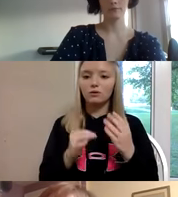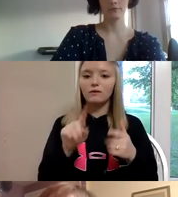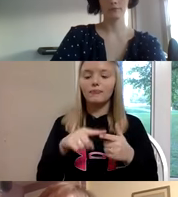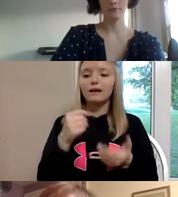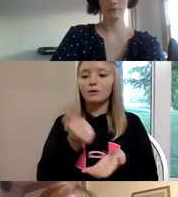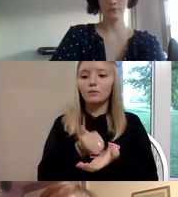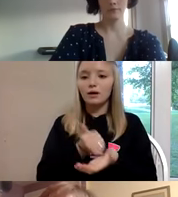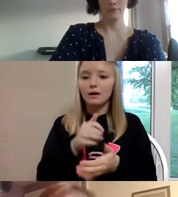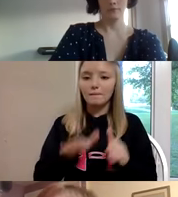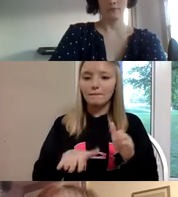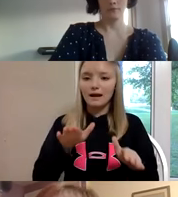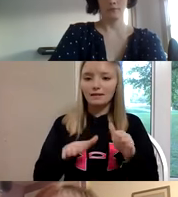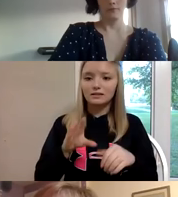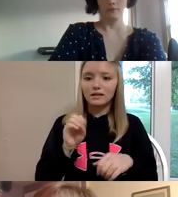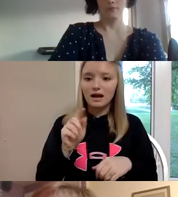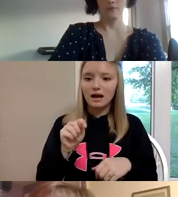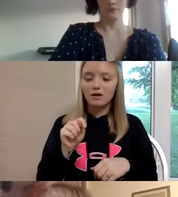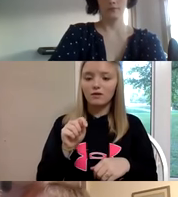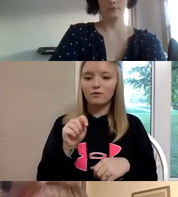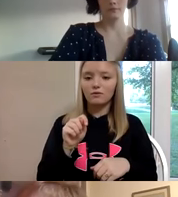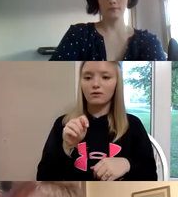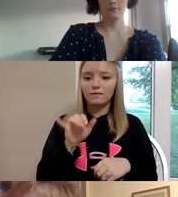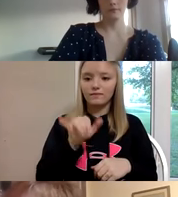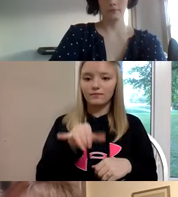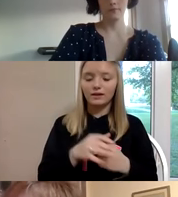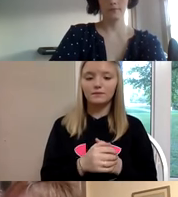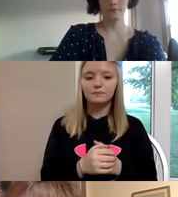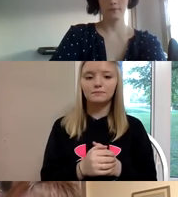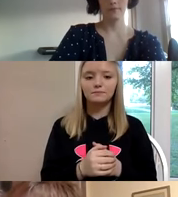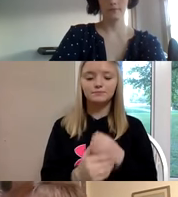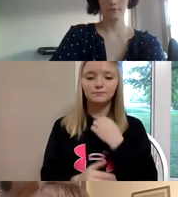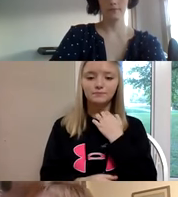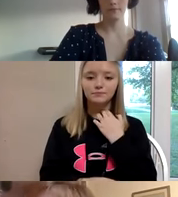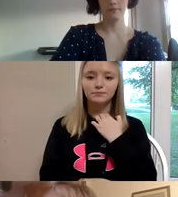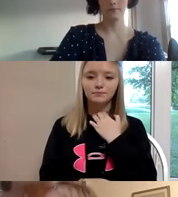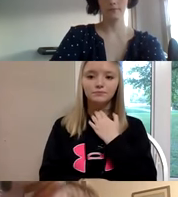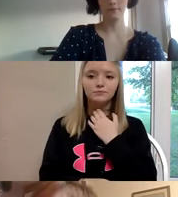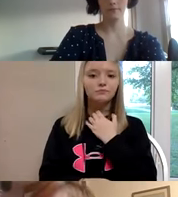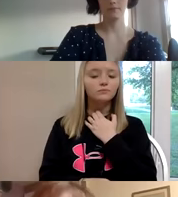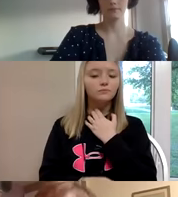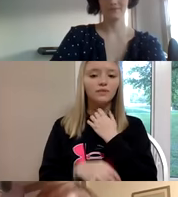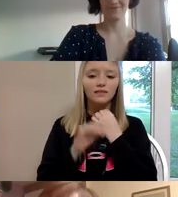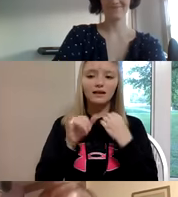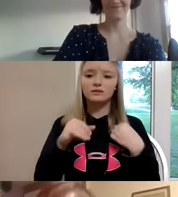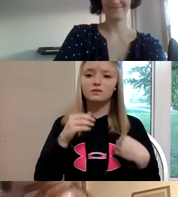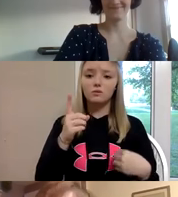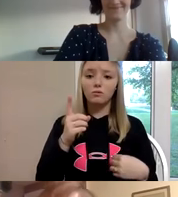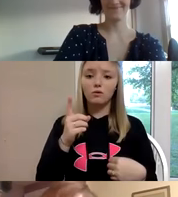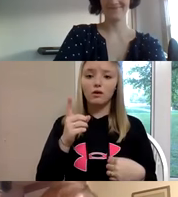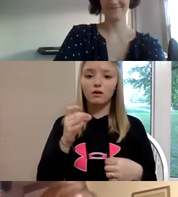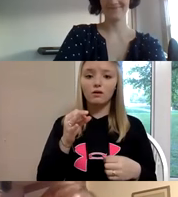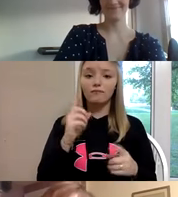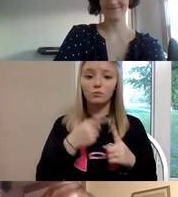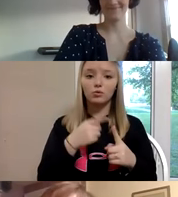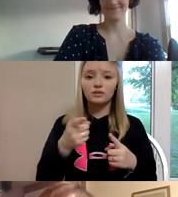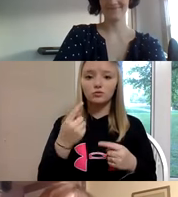balance out the digestive and endocrine and immune system. So that's one of the points they're trying to make, because we